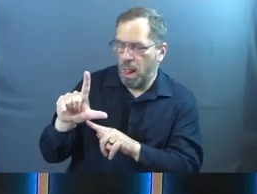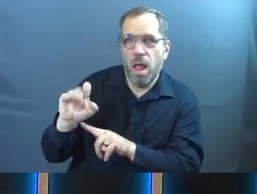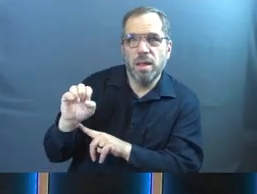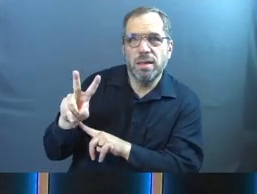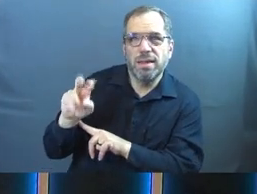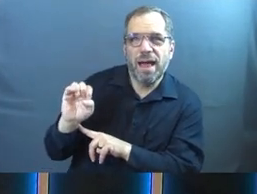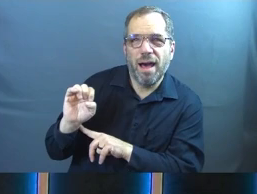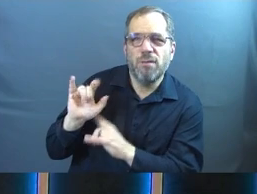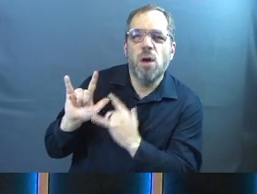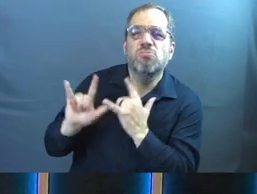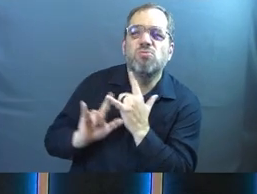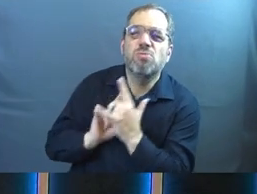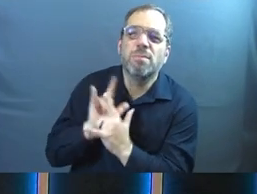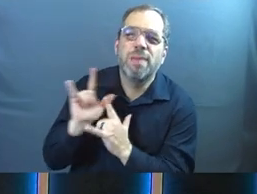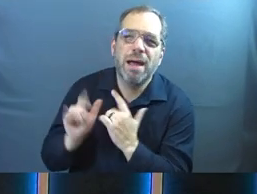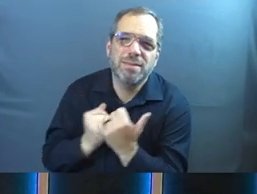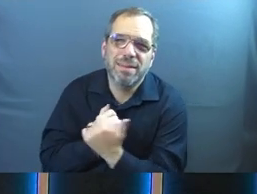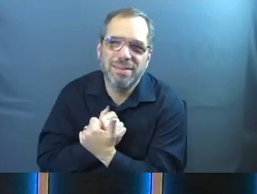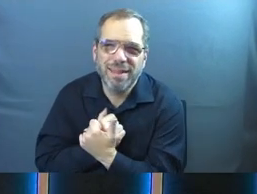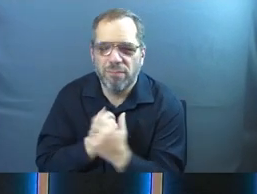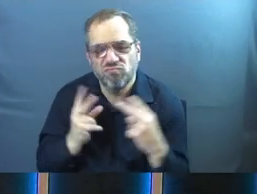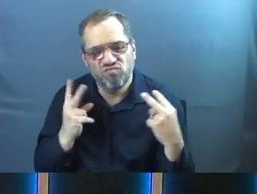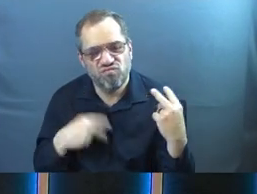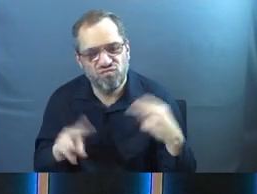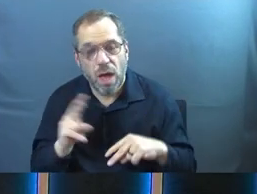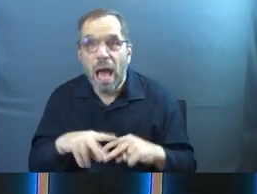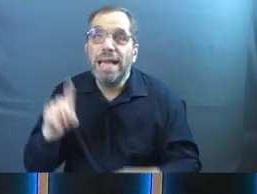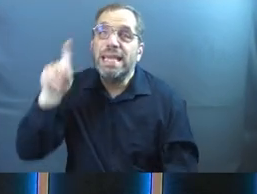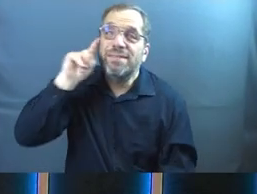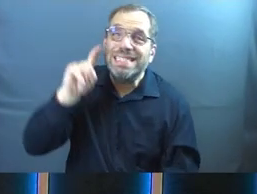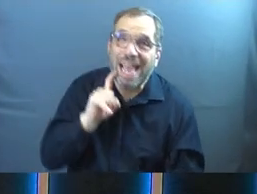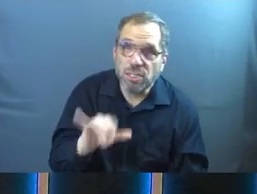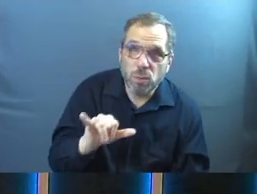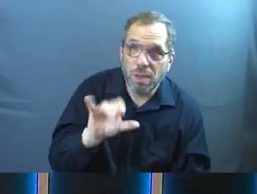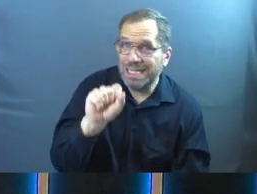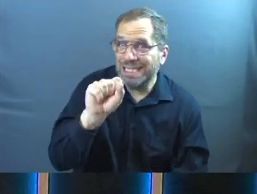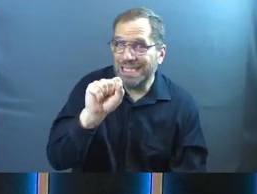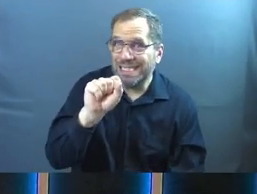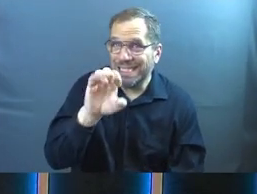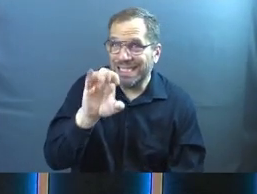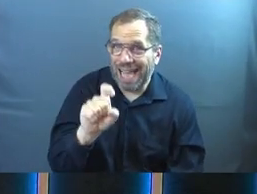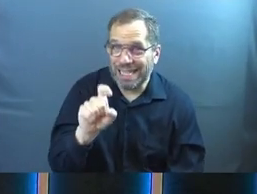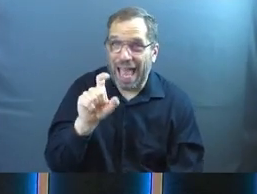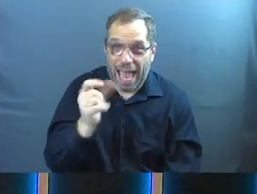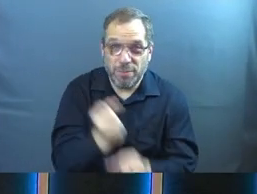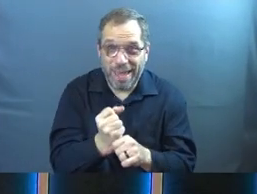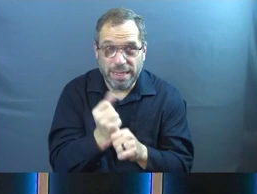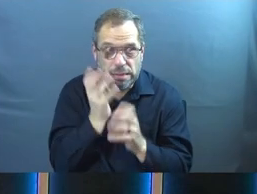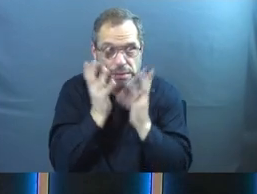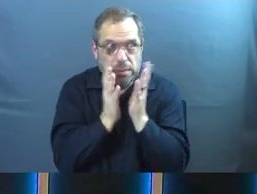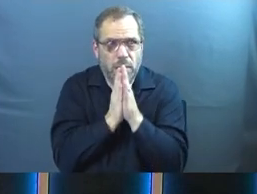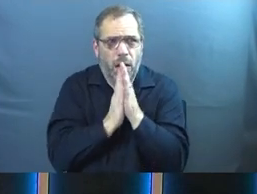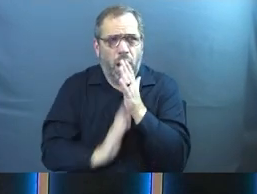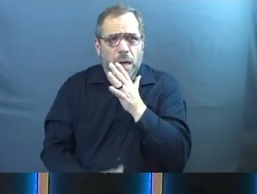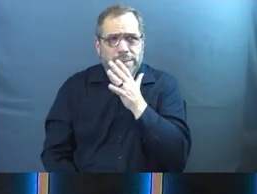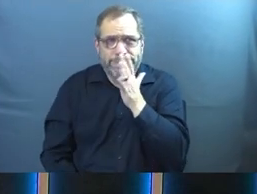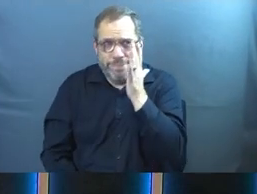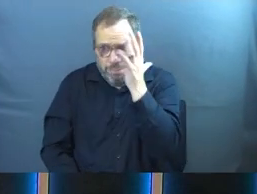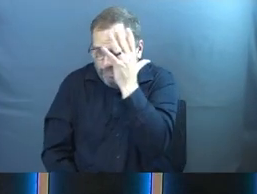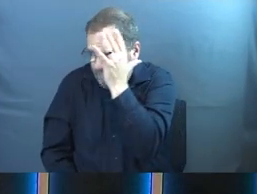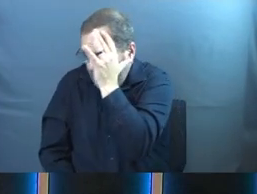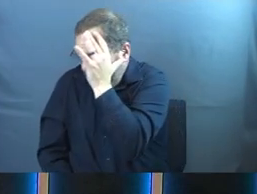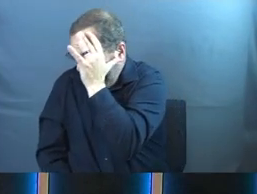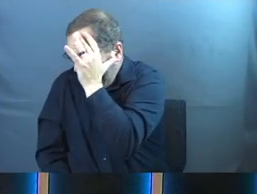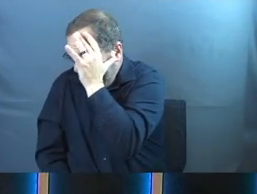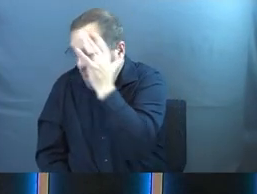We're talking about romantic love. We're even talking about sexual love. And I'm going to make you blush just a little bit today.